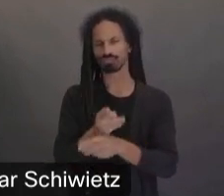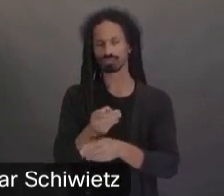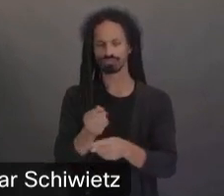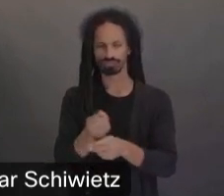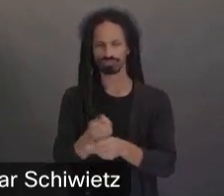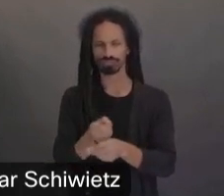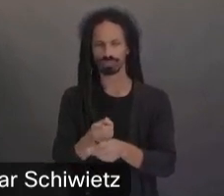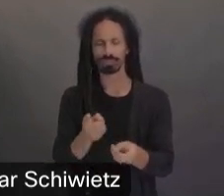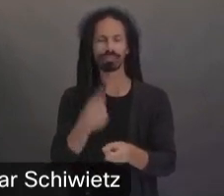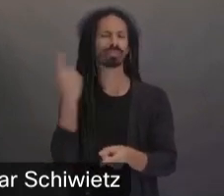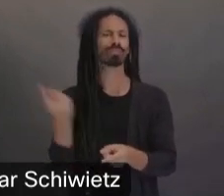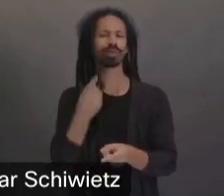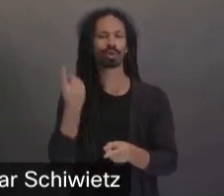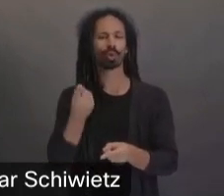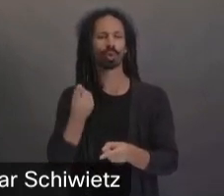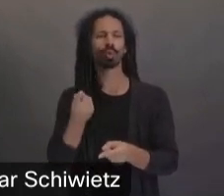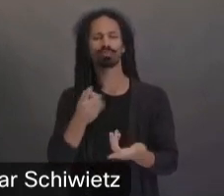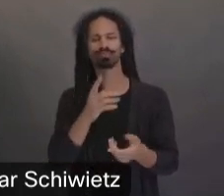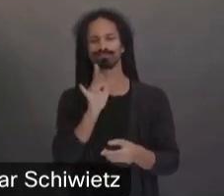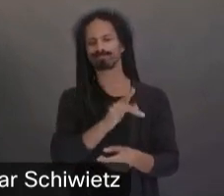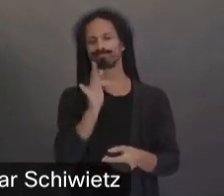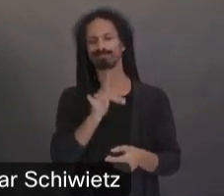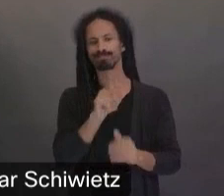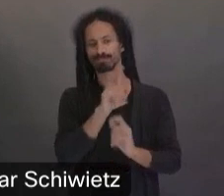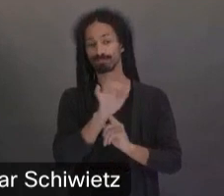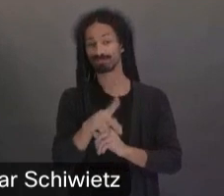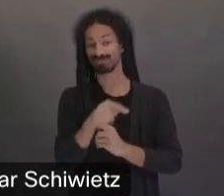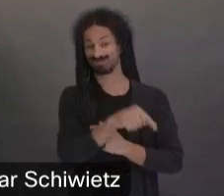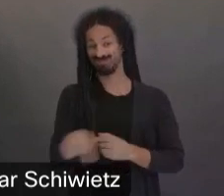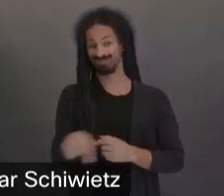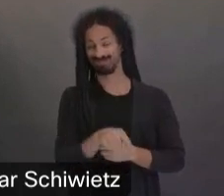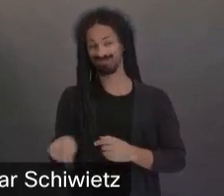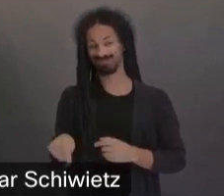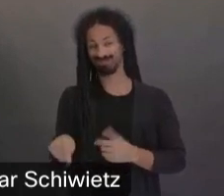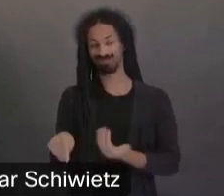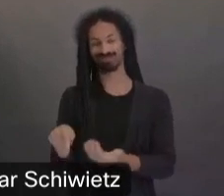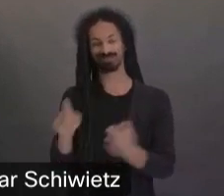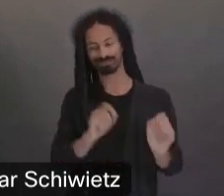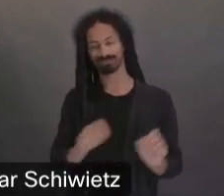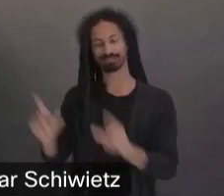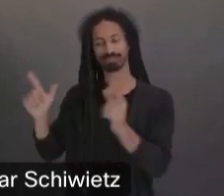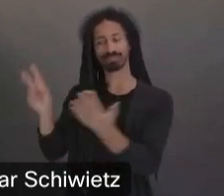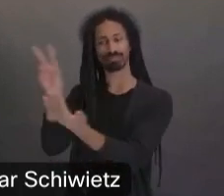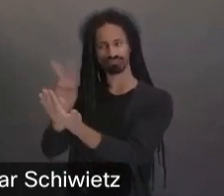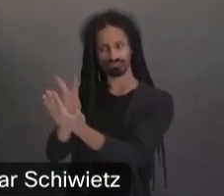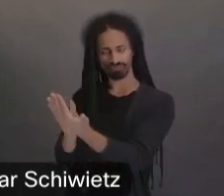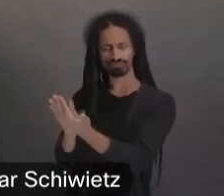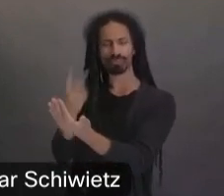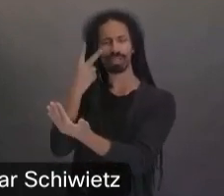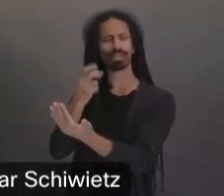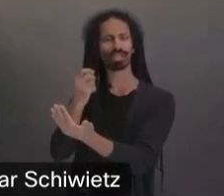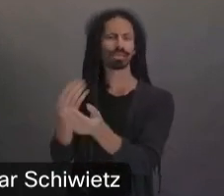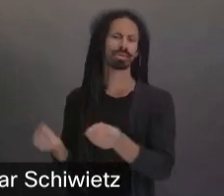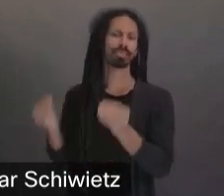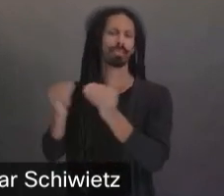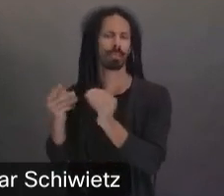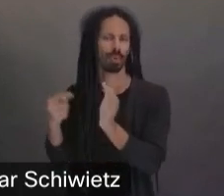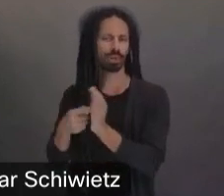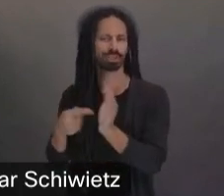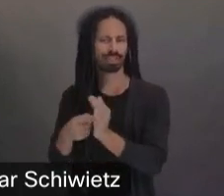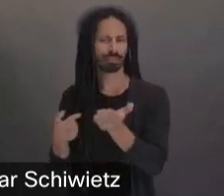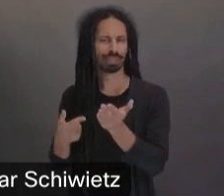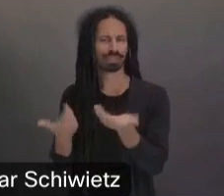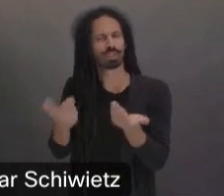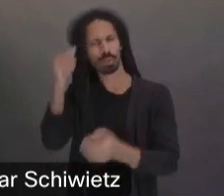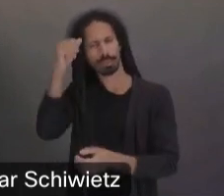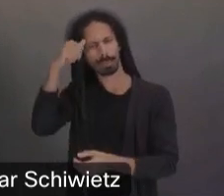APA style website, click on this link, and then see the examples. Oh, and get a reminder. This is what I'm supposed to do.